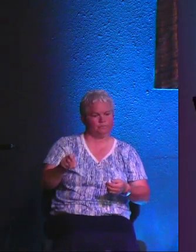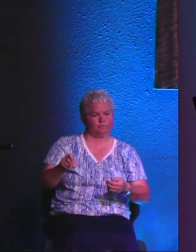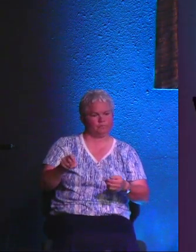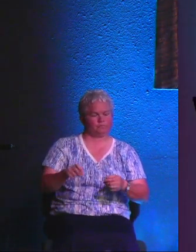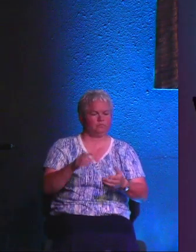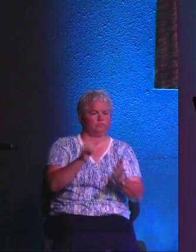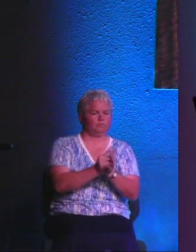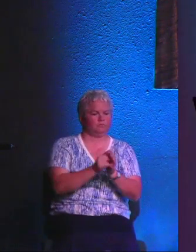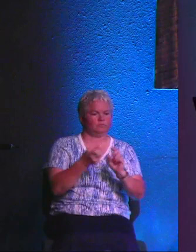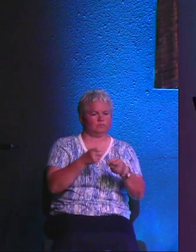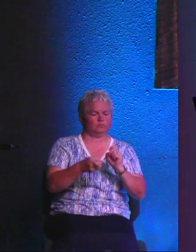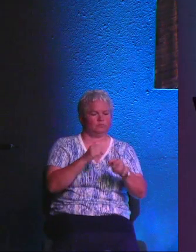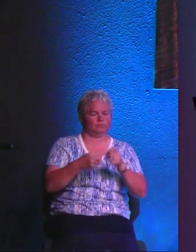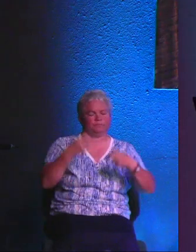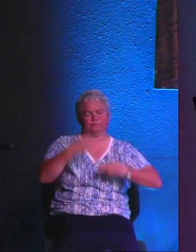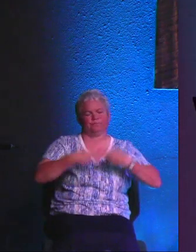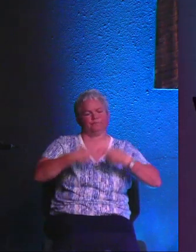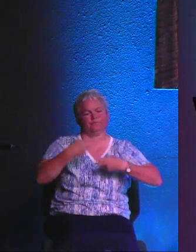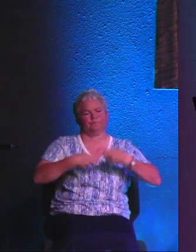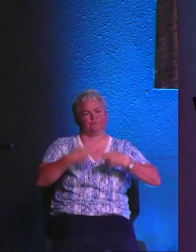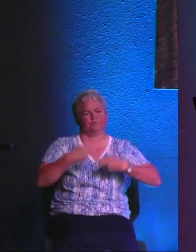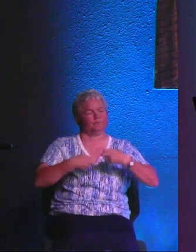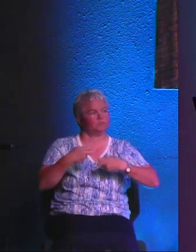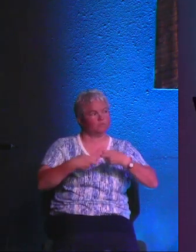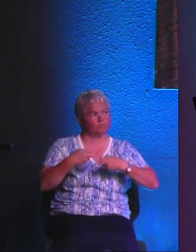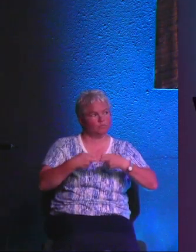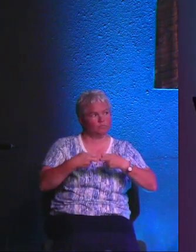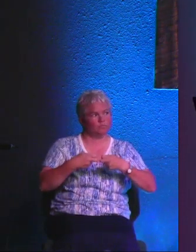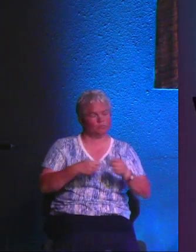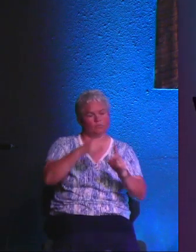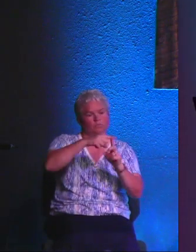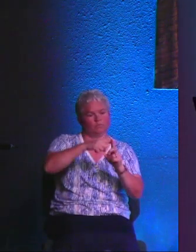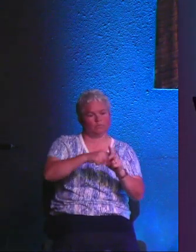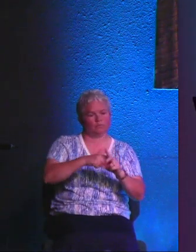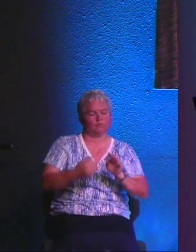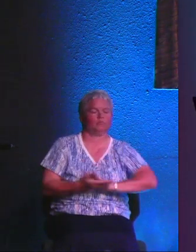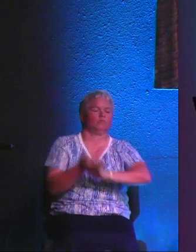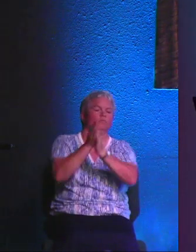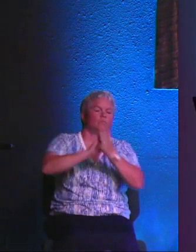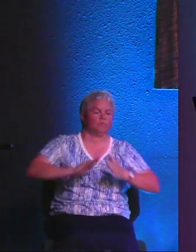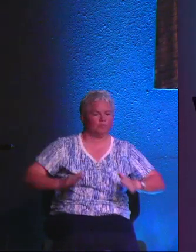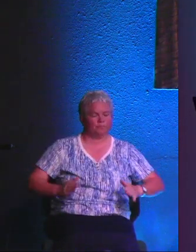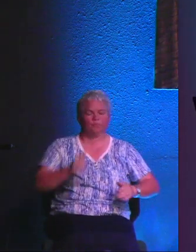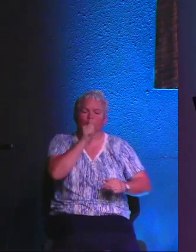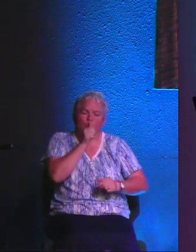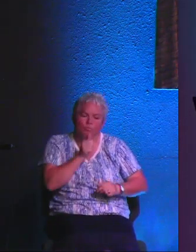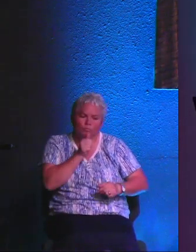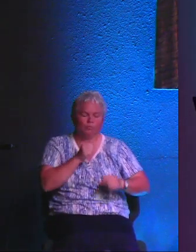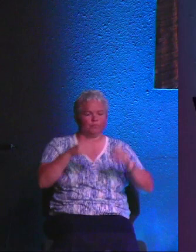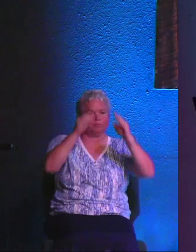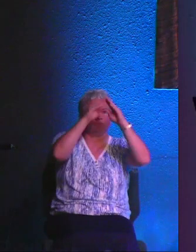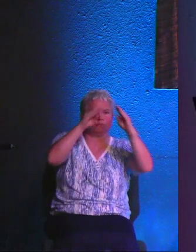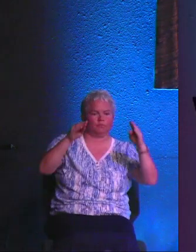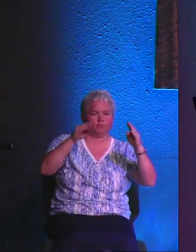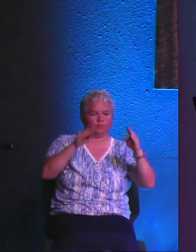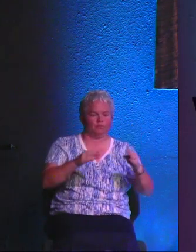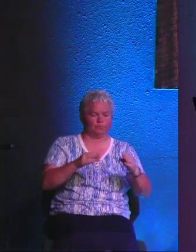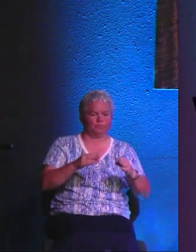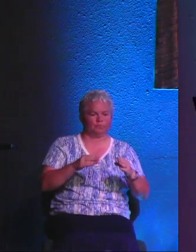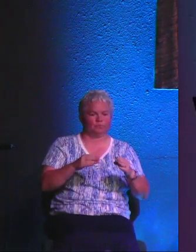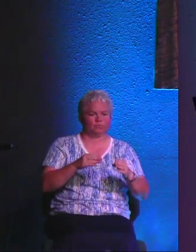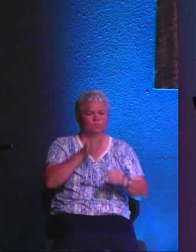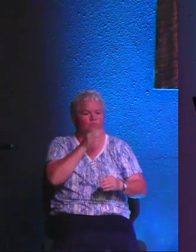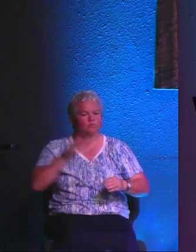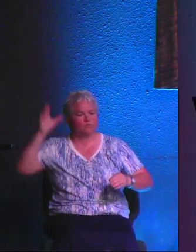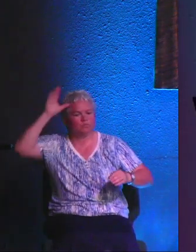that changed. Chaos and drama erupted in the once peaceful and quiet home. My parents fought a lot when